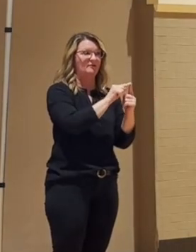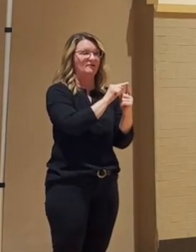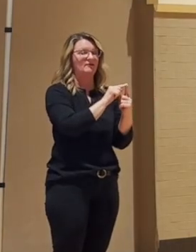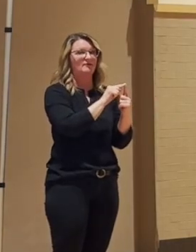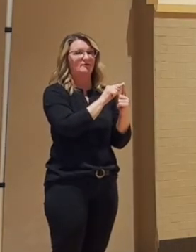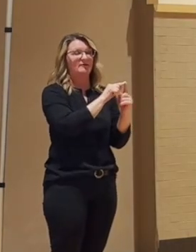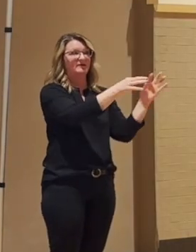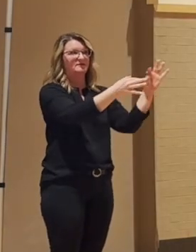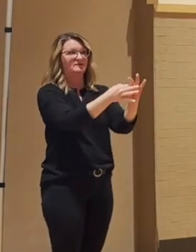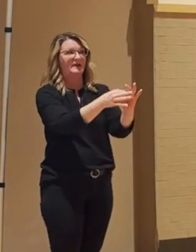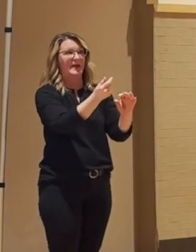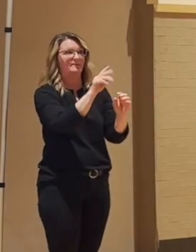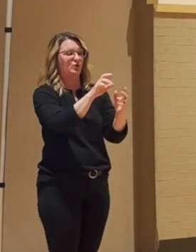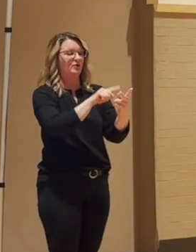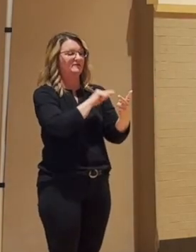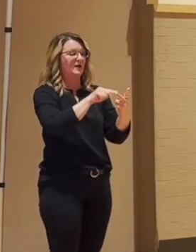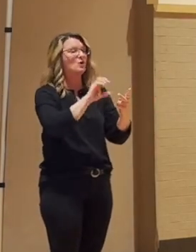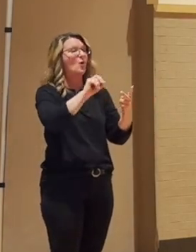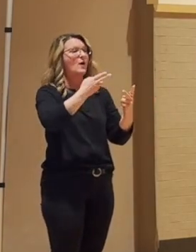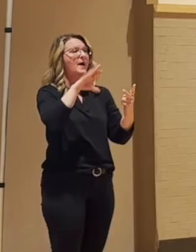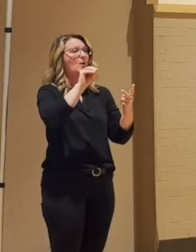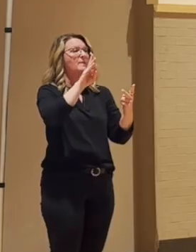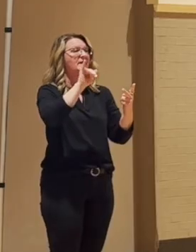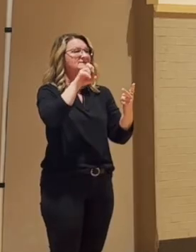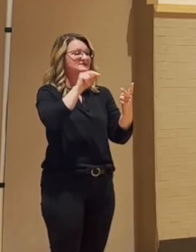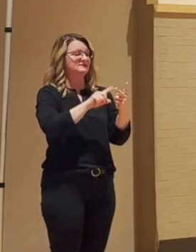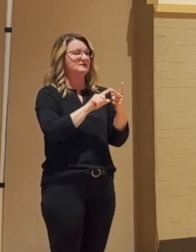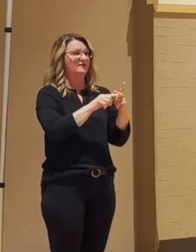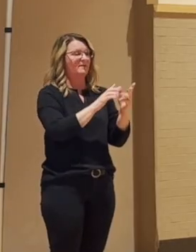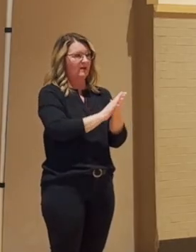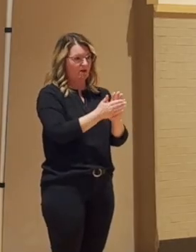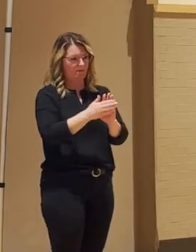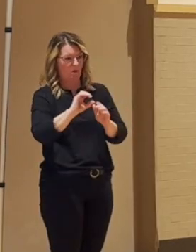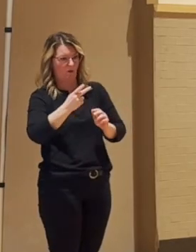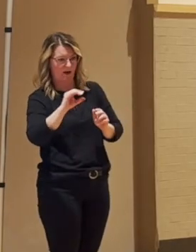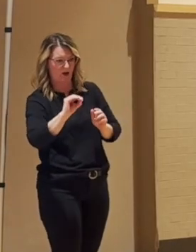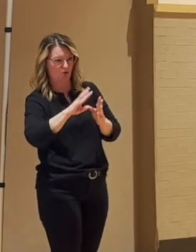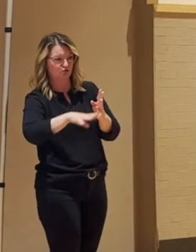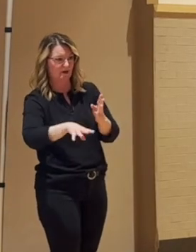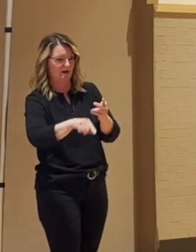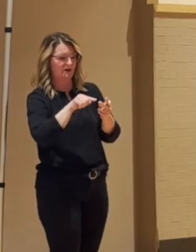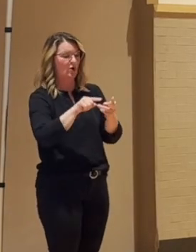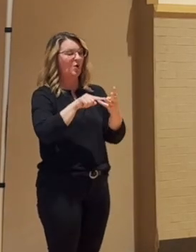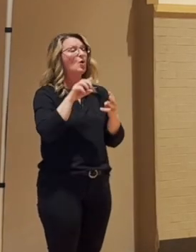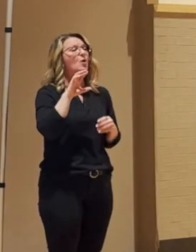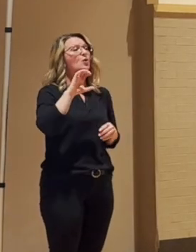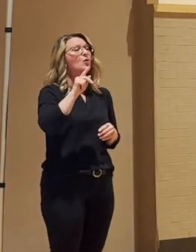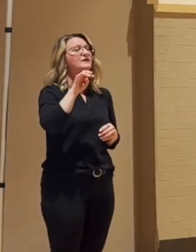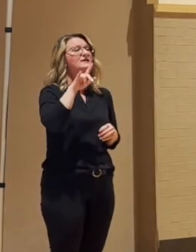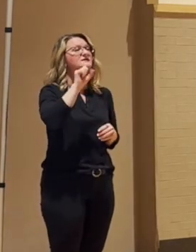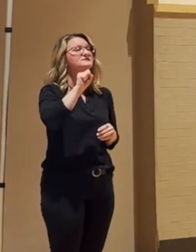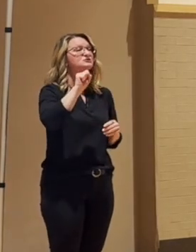Drain, the Ohio Basin, which turned into the Ohio Drain, Cornelius Creek,